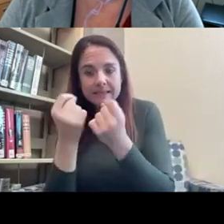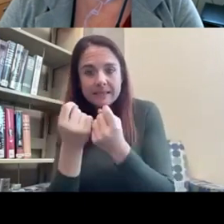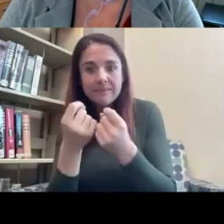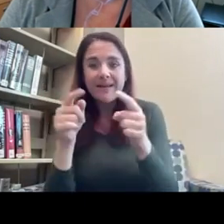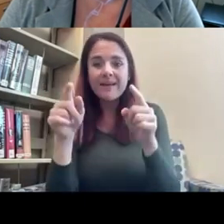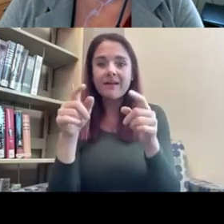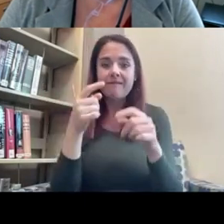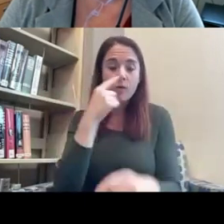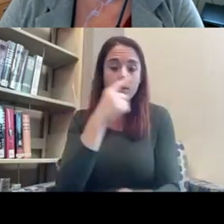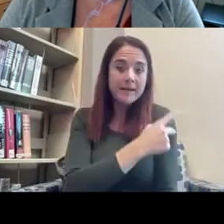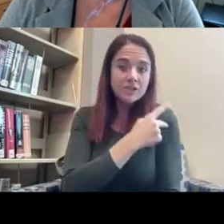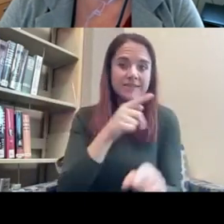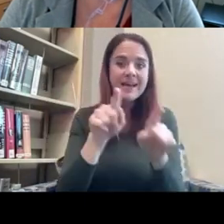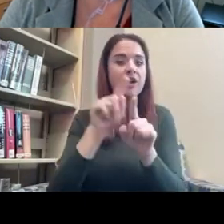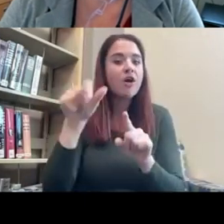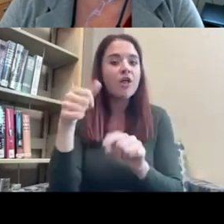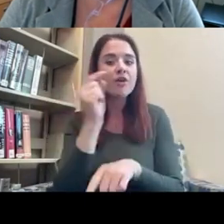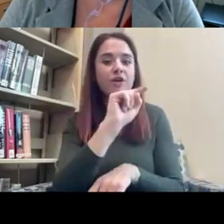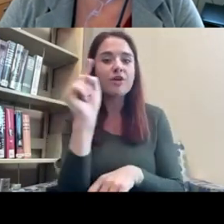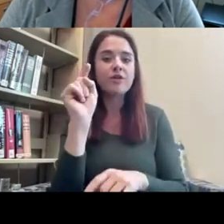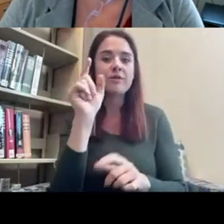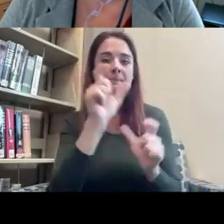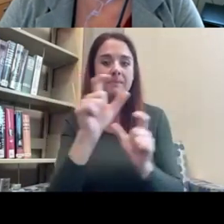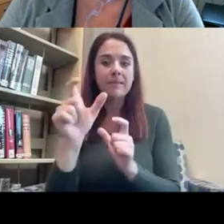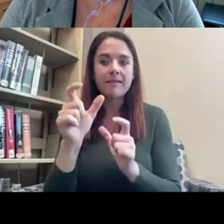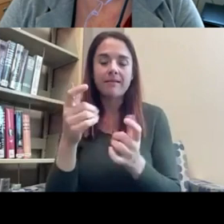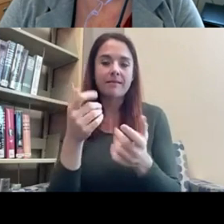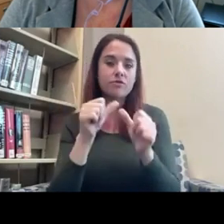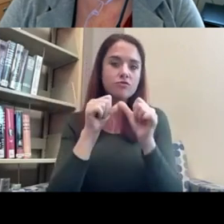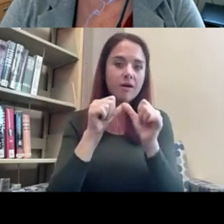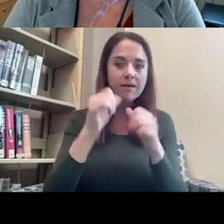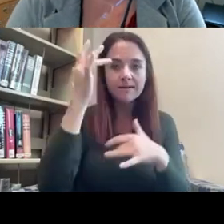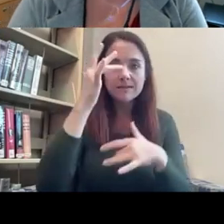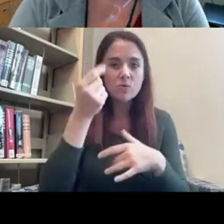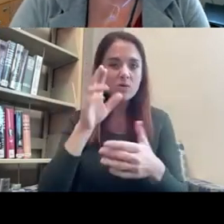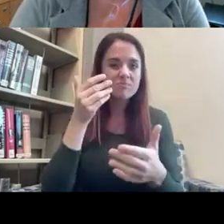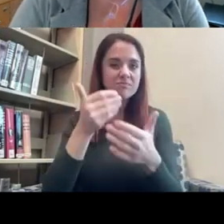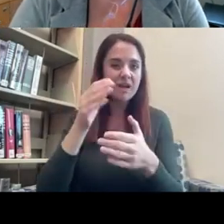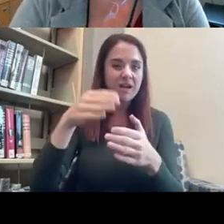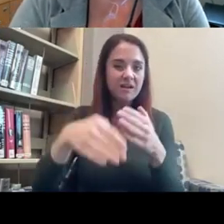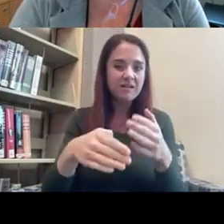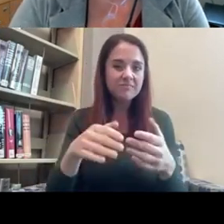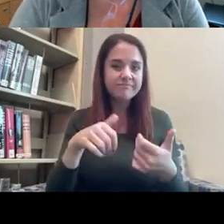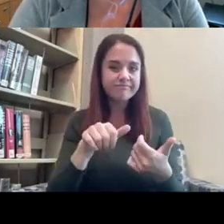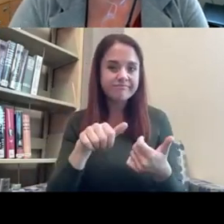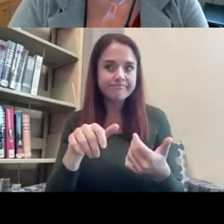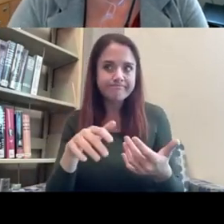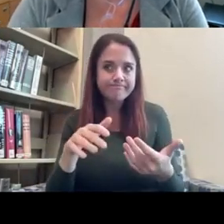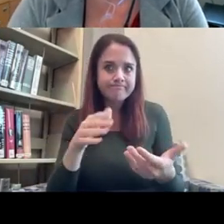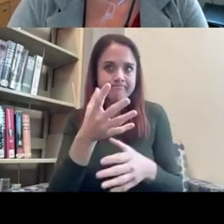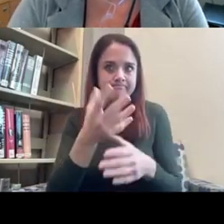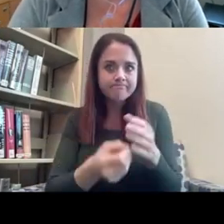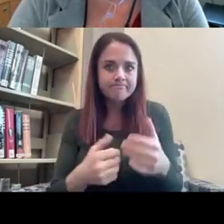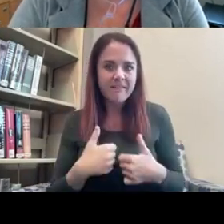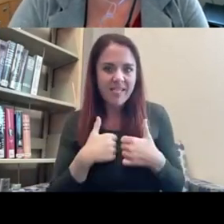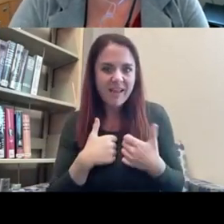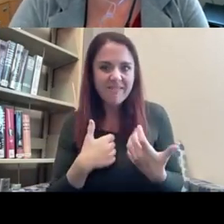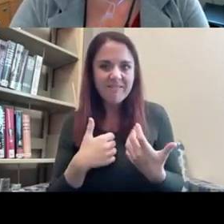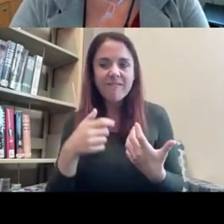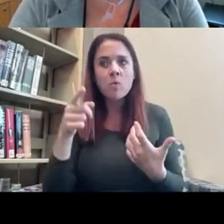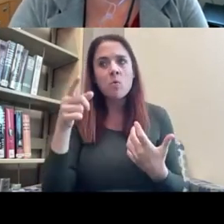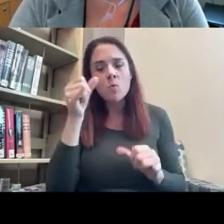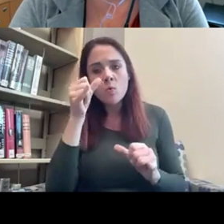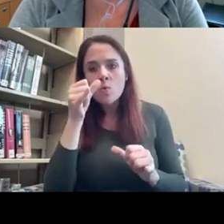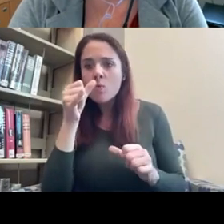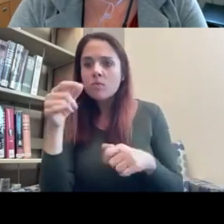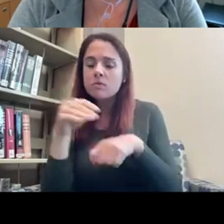having chronic symptoms with chronic illnesses or end of life. And they have been instrumental in helping